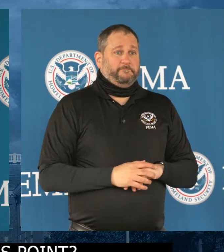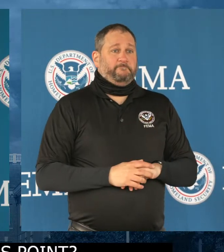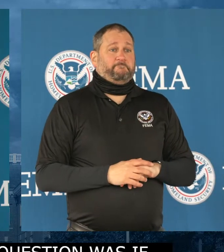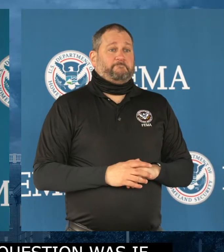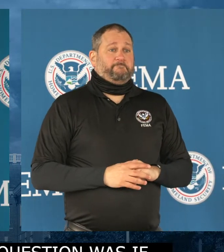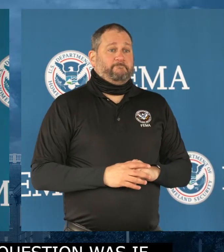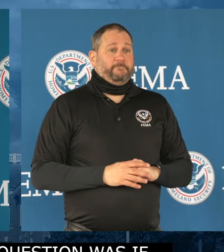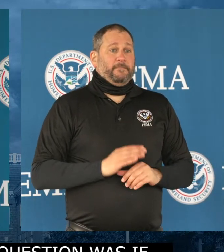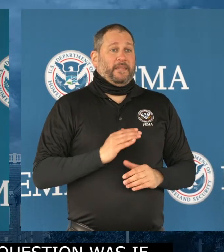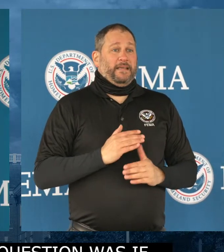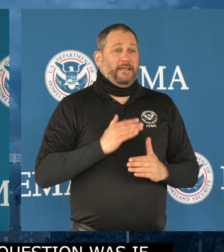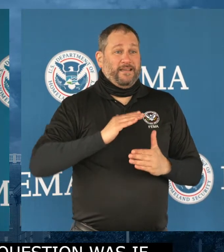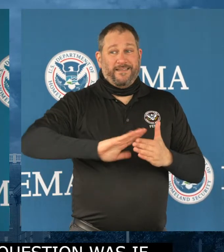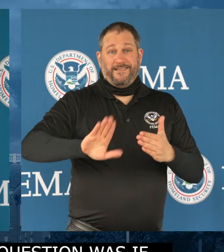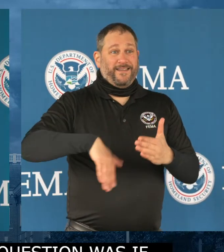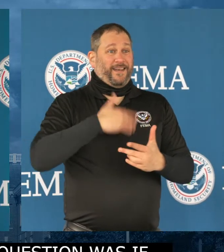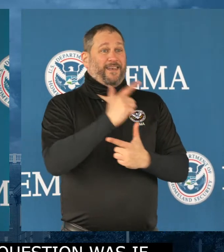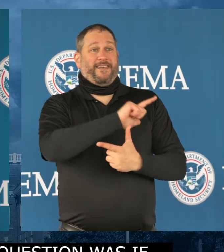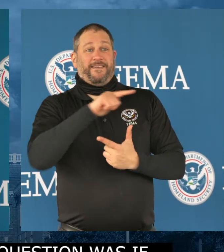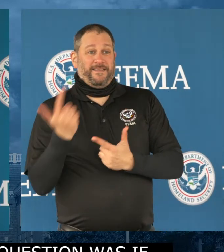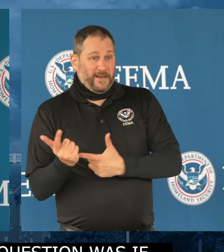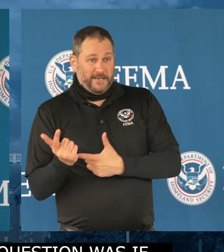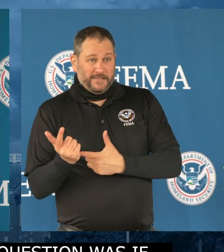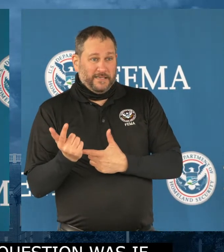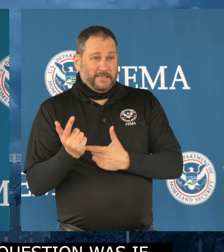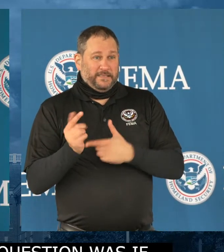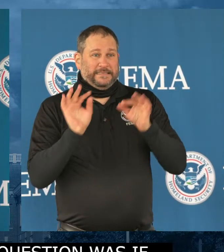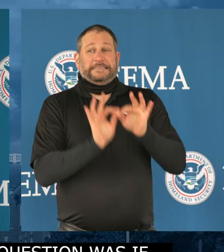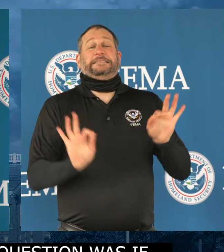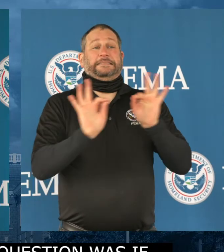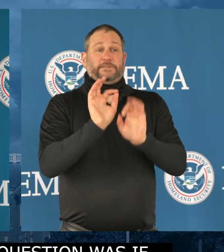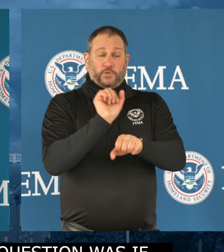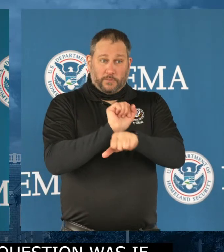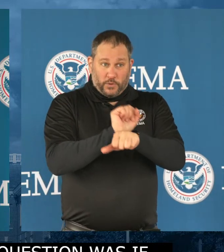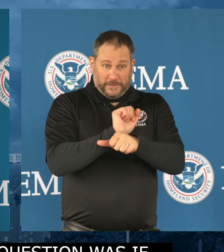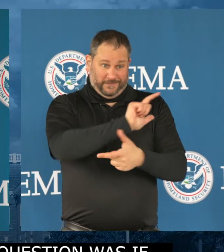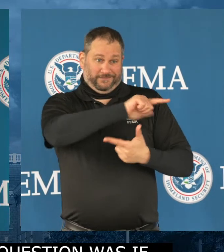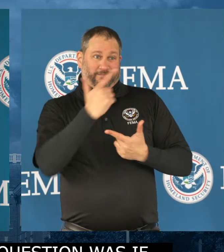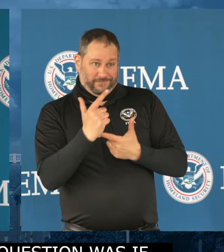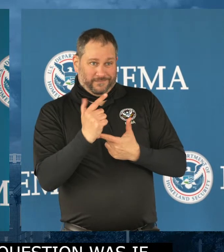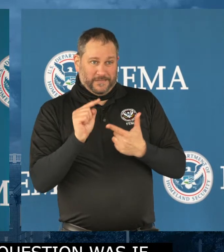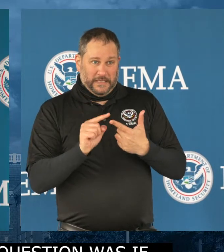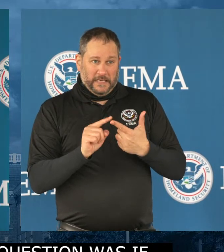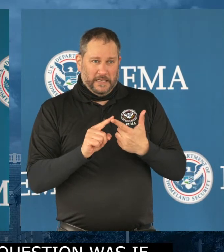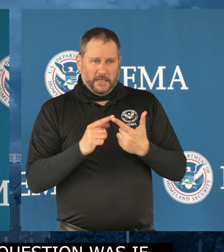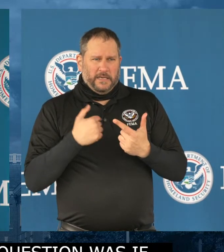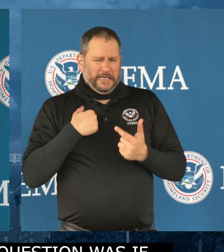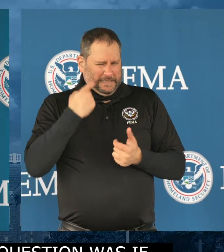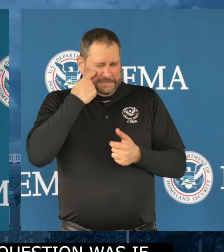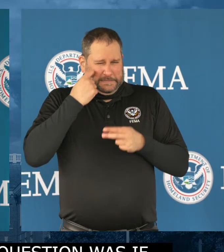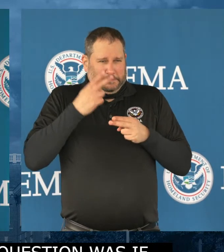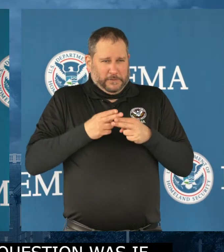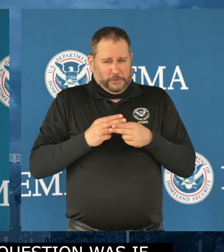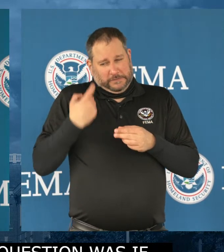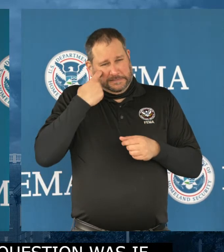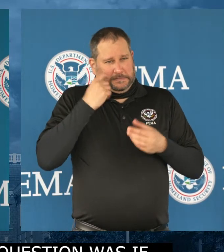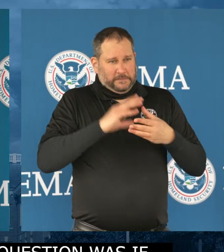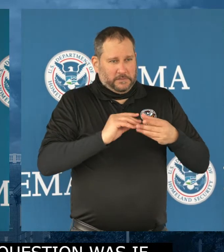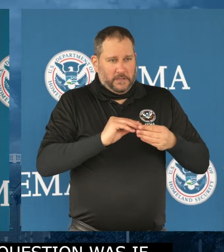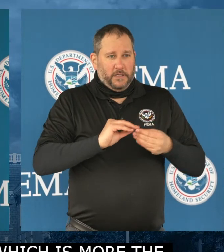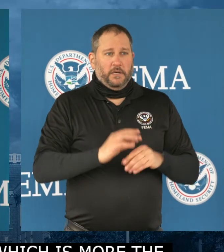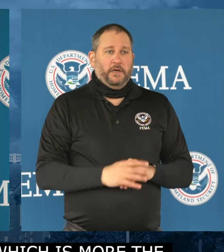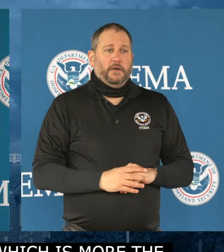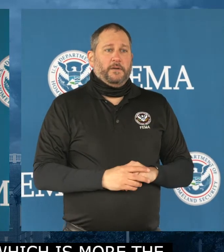line are kind of essential employees. We're already, as I mentioned briefly, unlike most states, we're